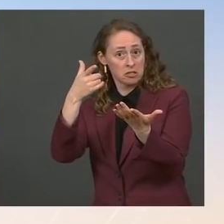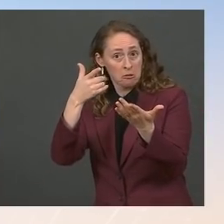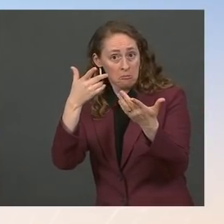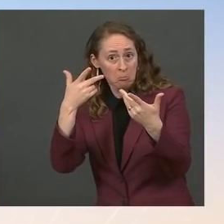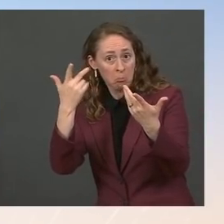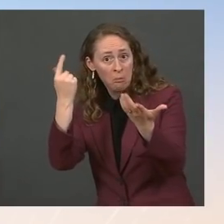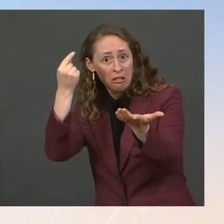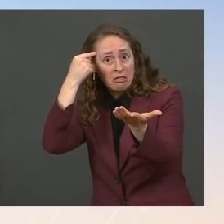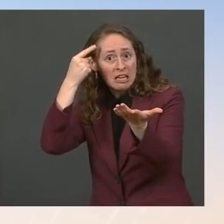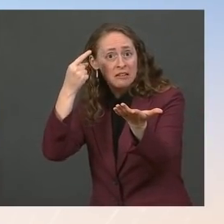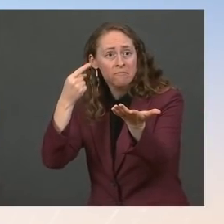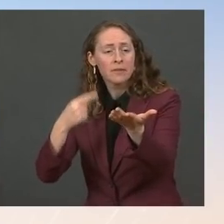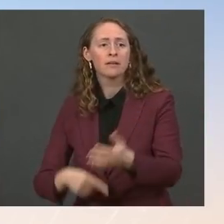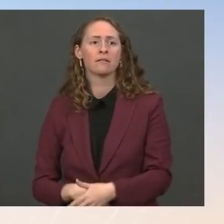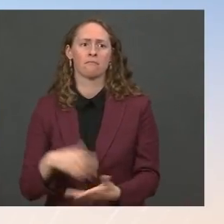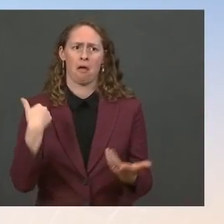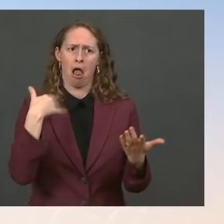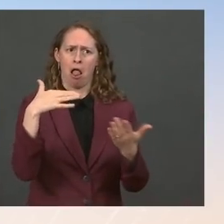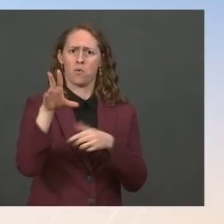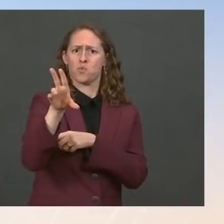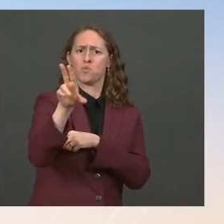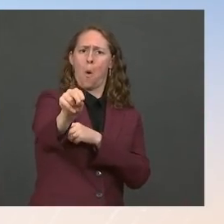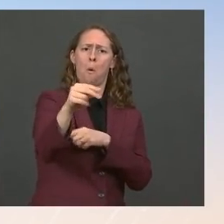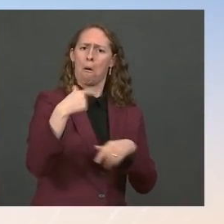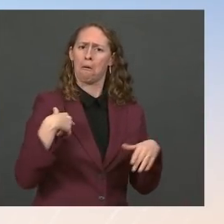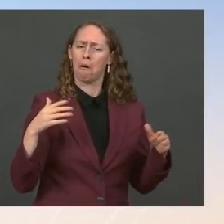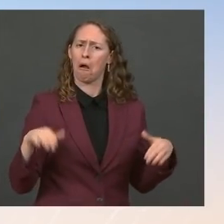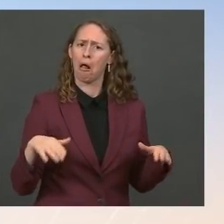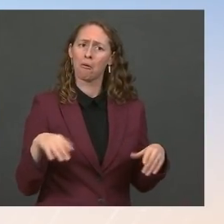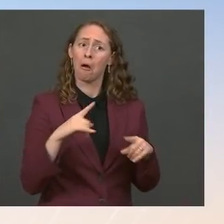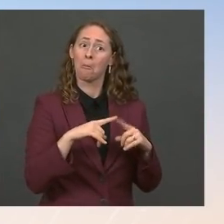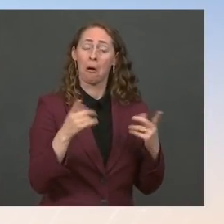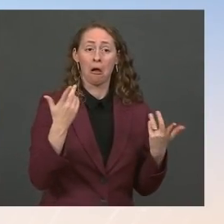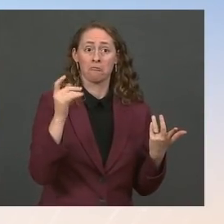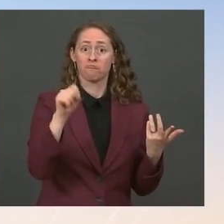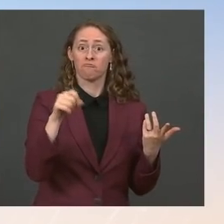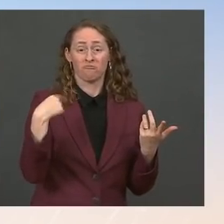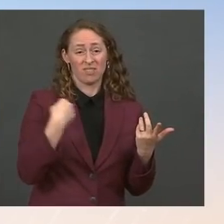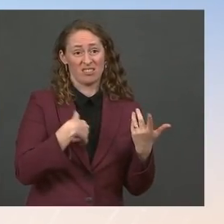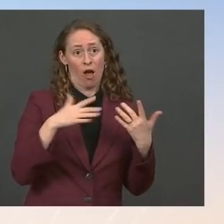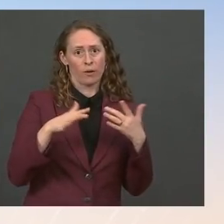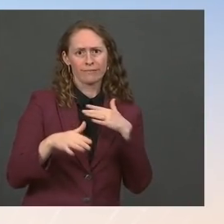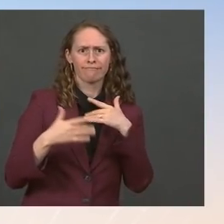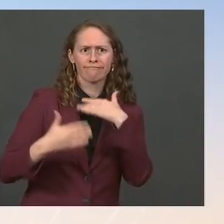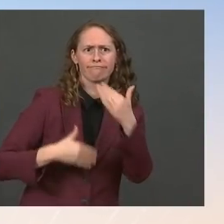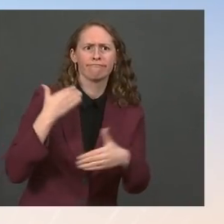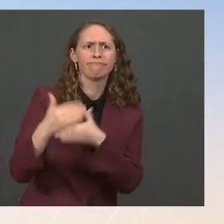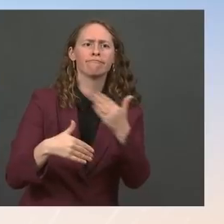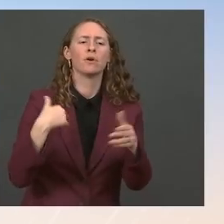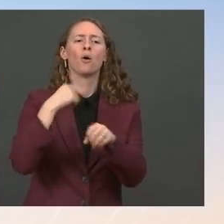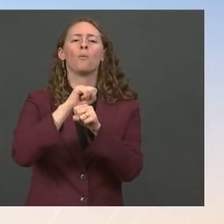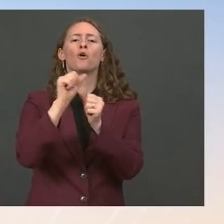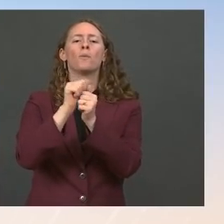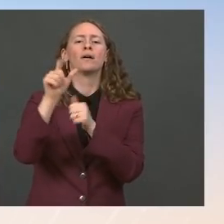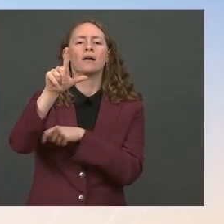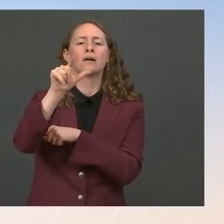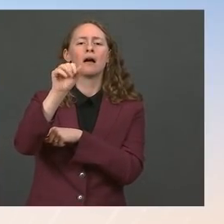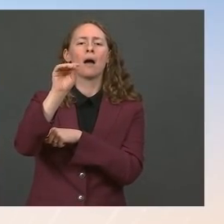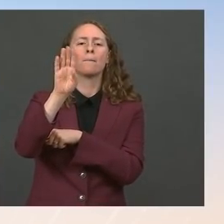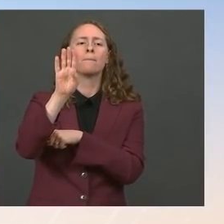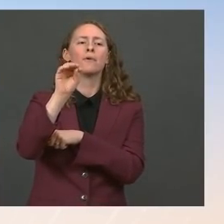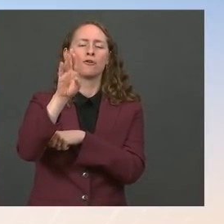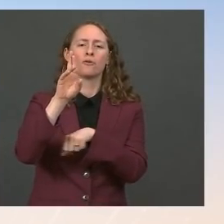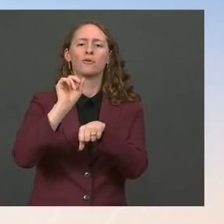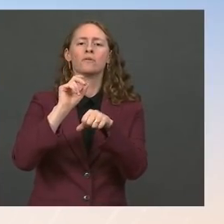options off the table, but I will say we have made a great deal of progress already by working with labor leaders, by working with individuals running